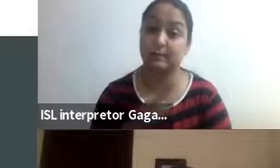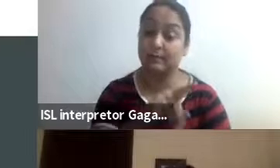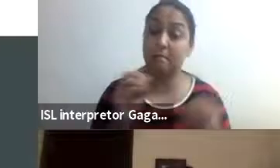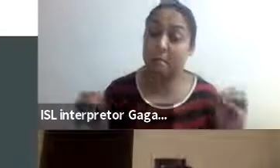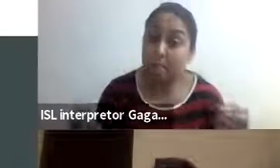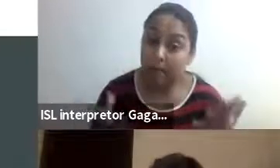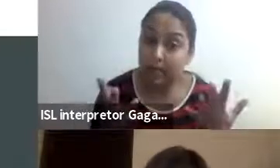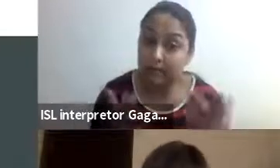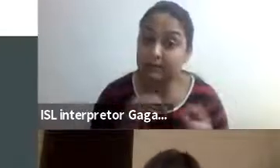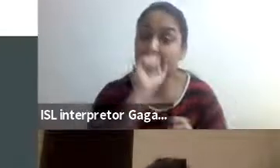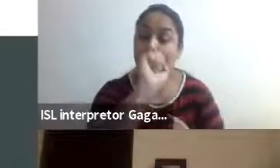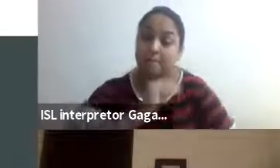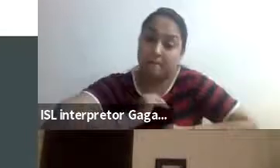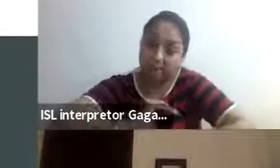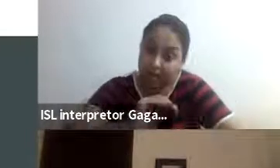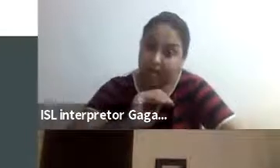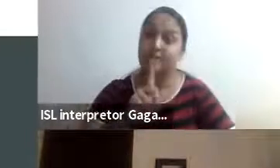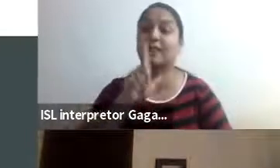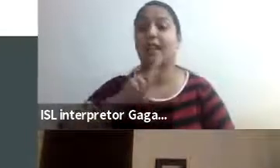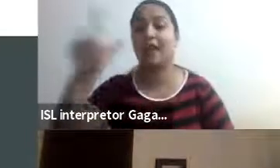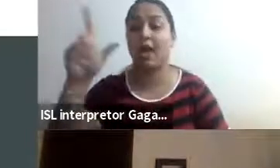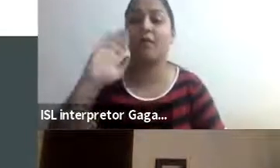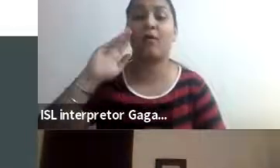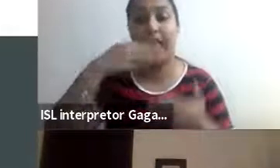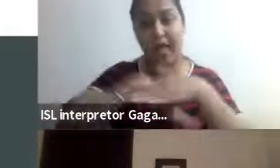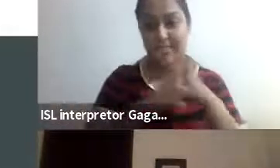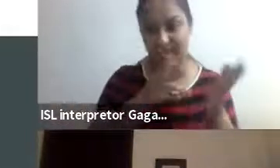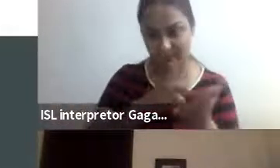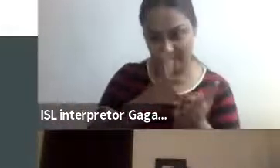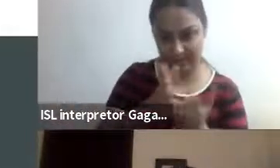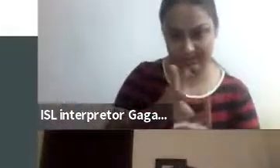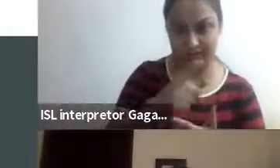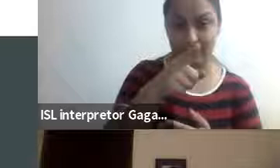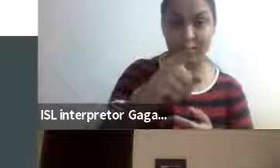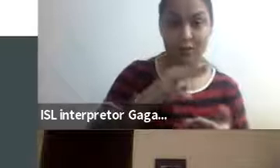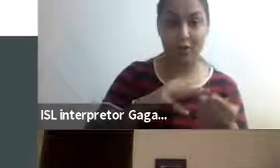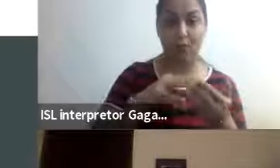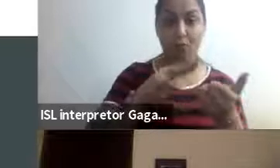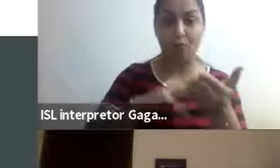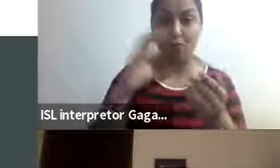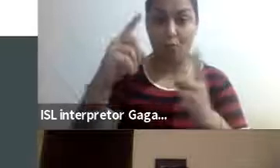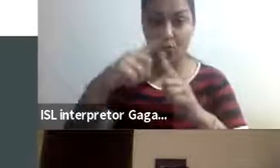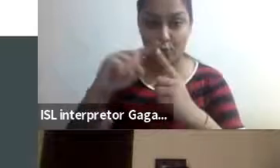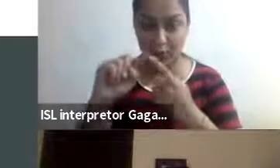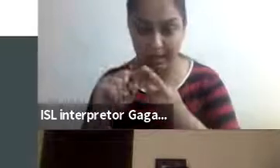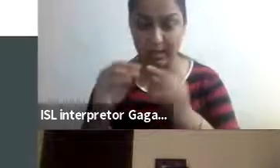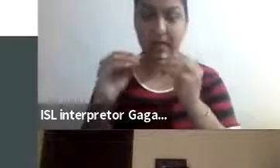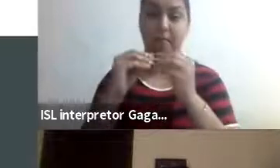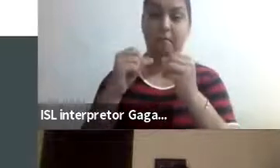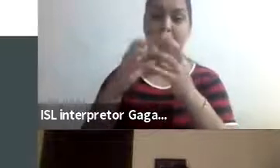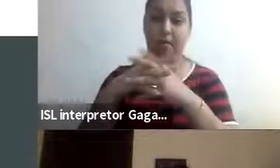begins from her birth in the village. Moti Bawdi in Pithol is where Bhuribai grew